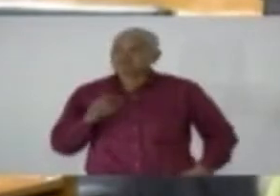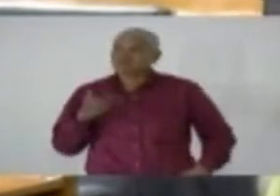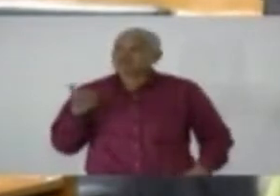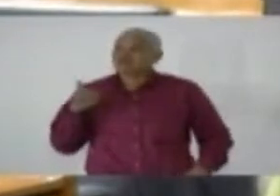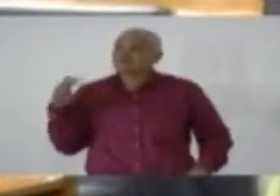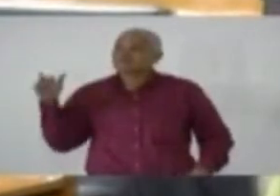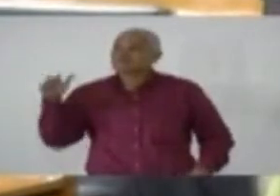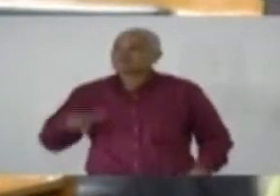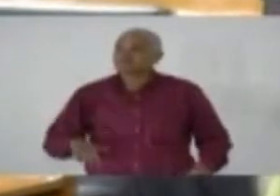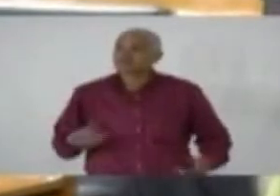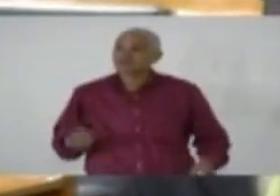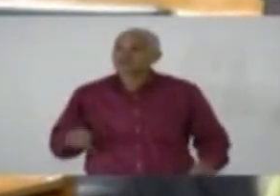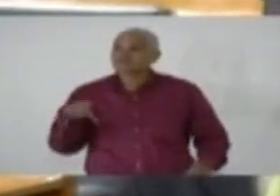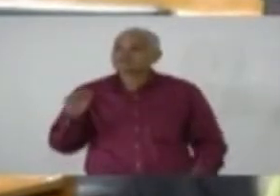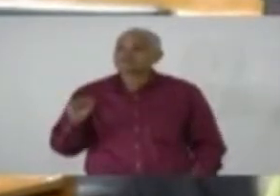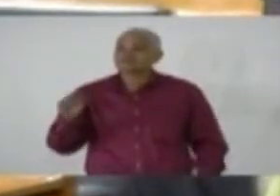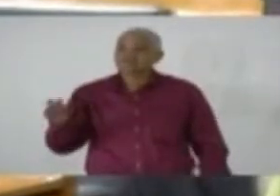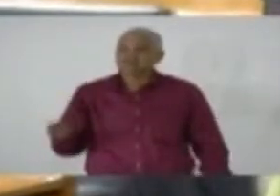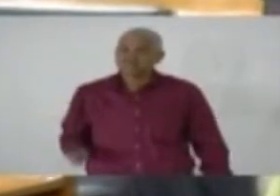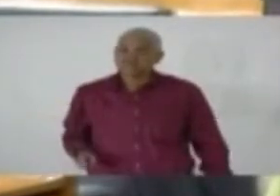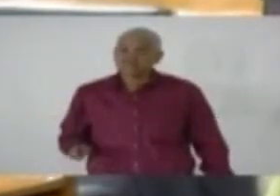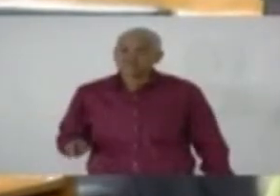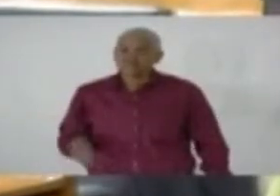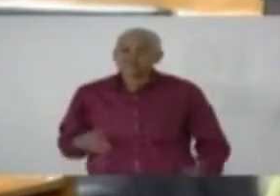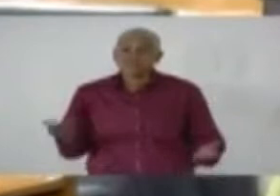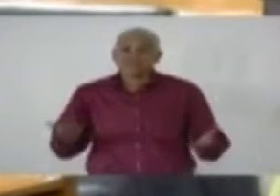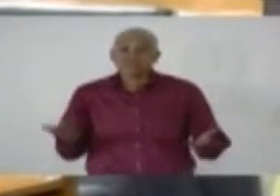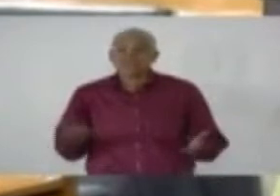here. The well of the Senate, the belly is somewhere else.